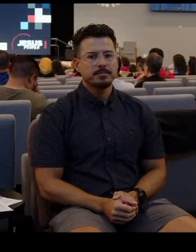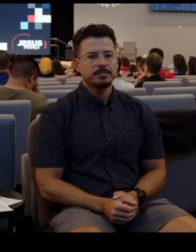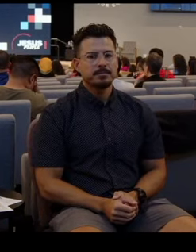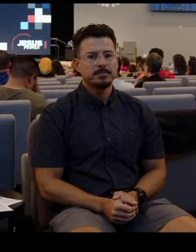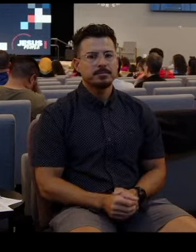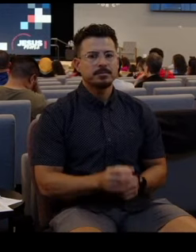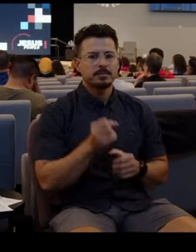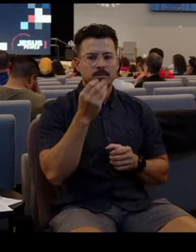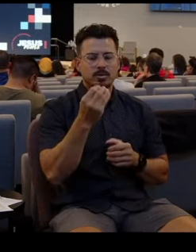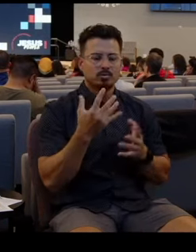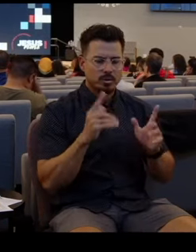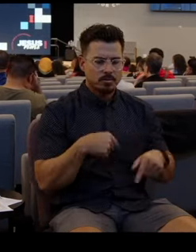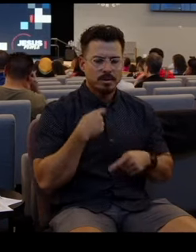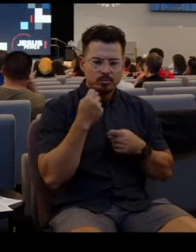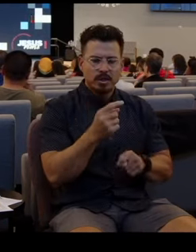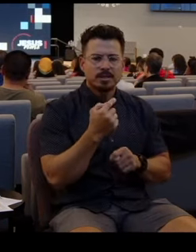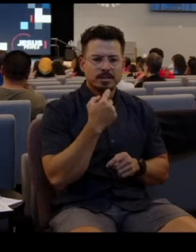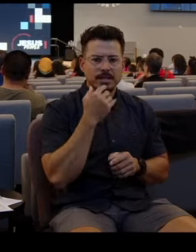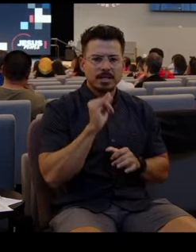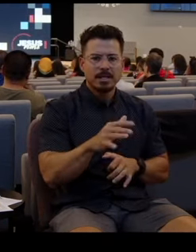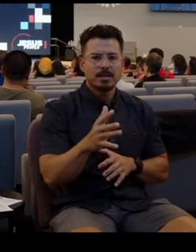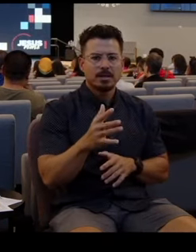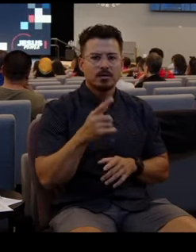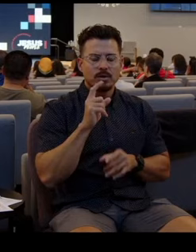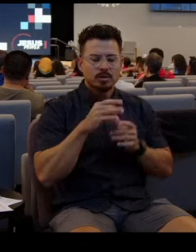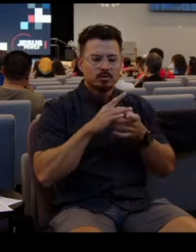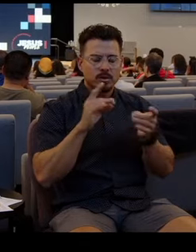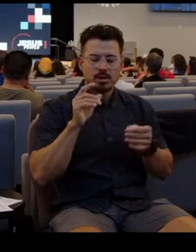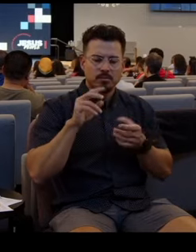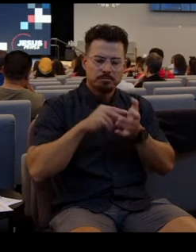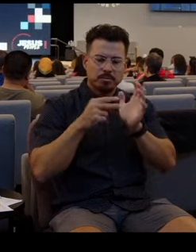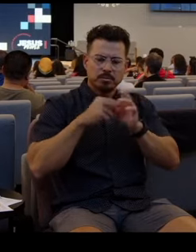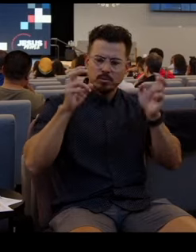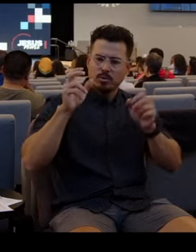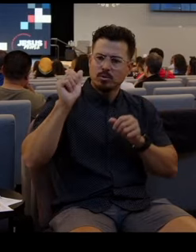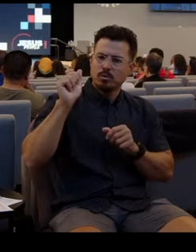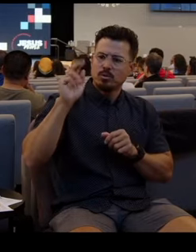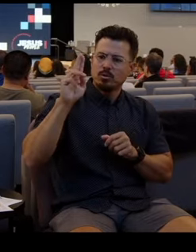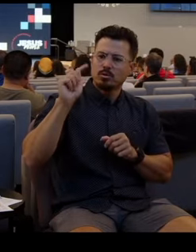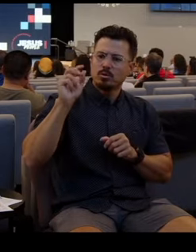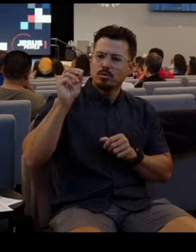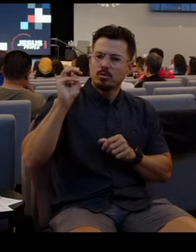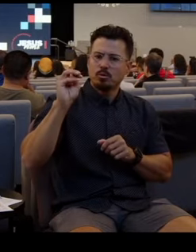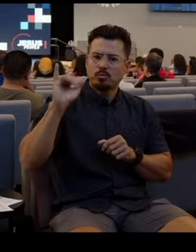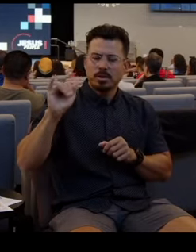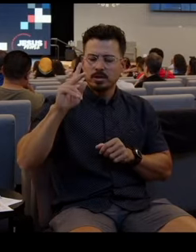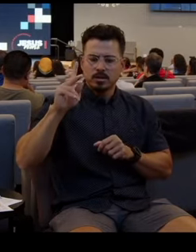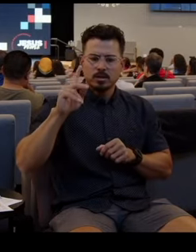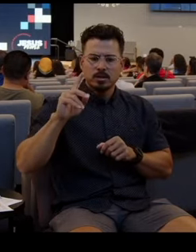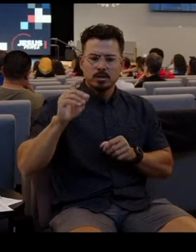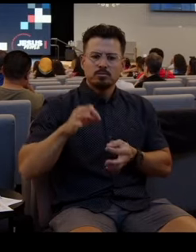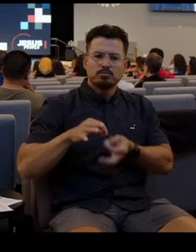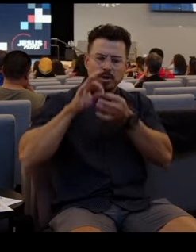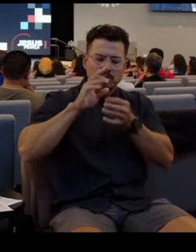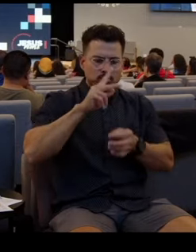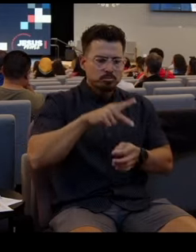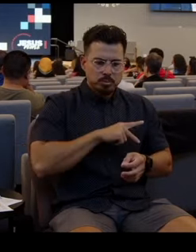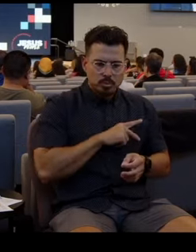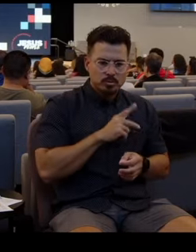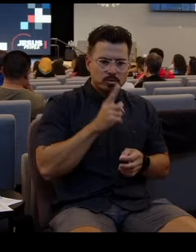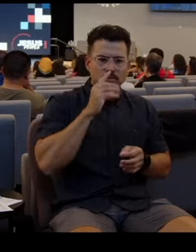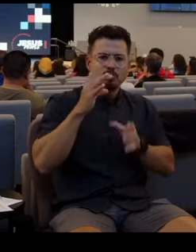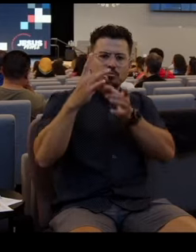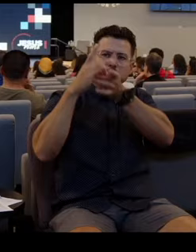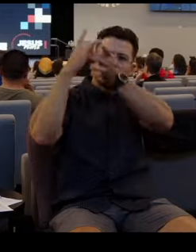So what I'm trying to say here as we get to this story, autonomy and the purpose and the unique purposes of God are related to each other.